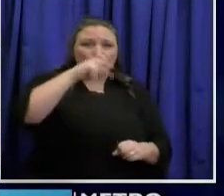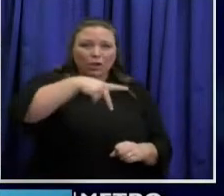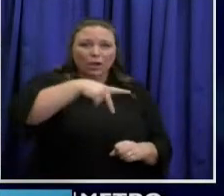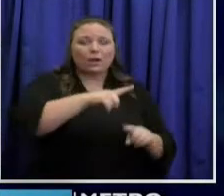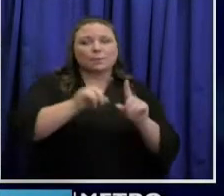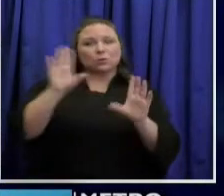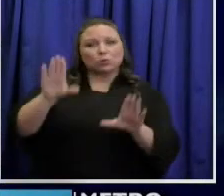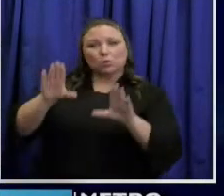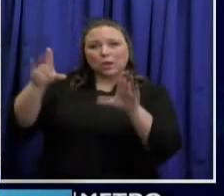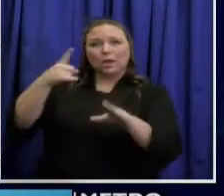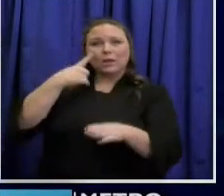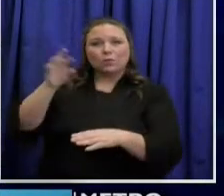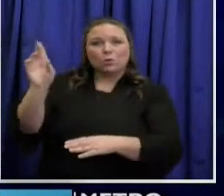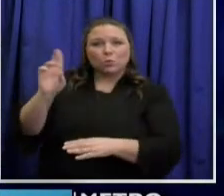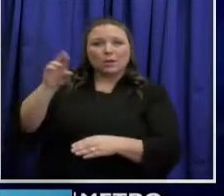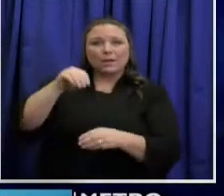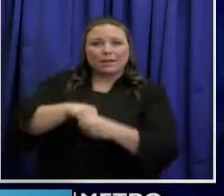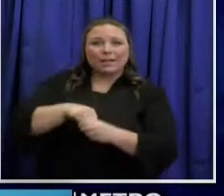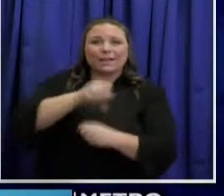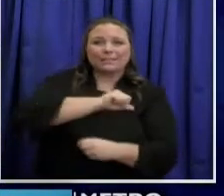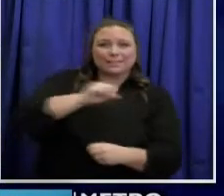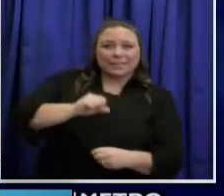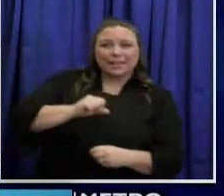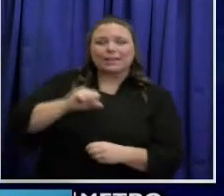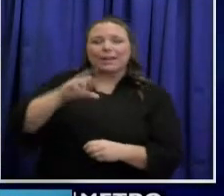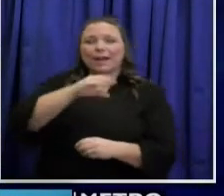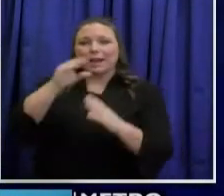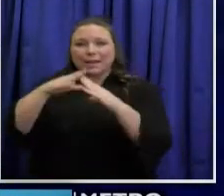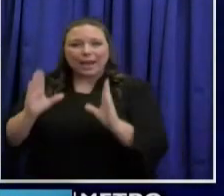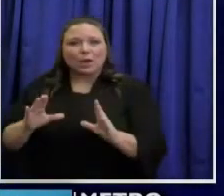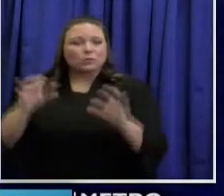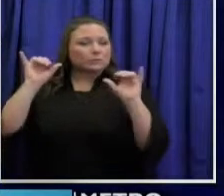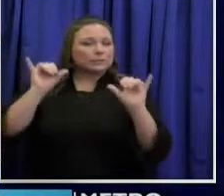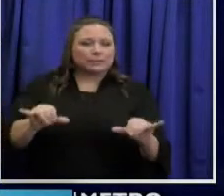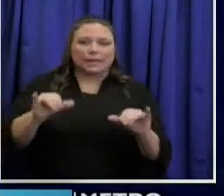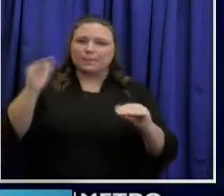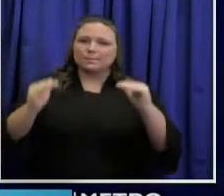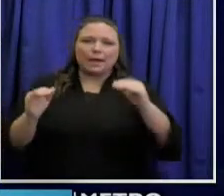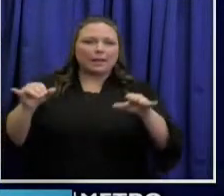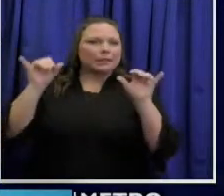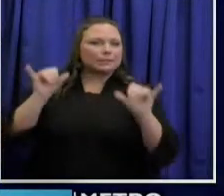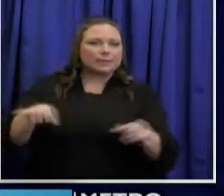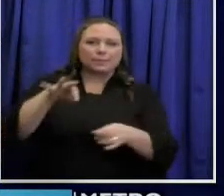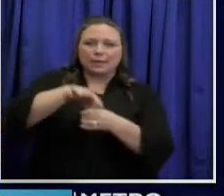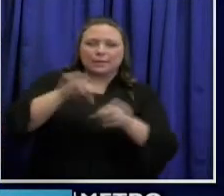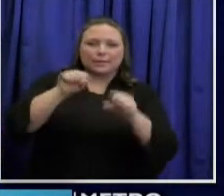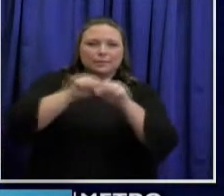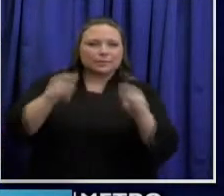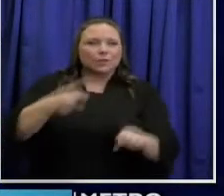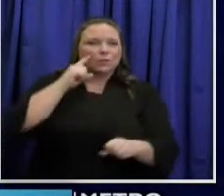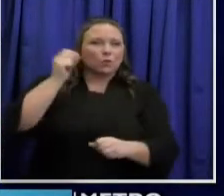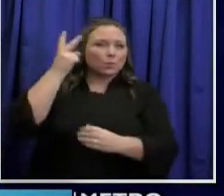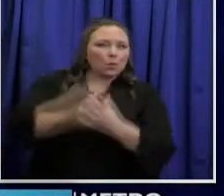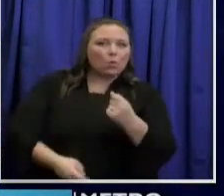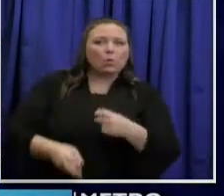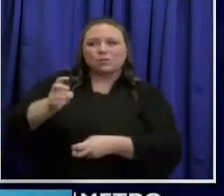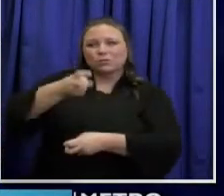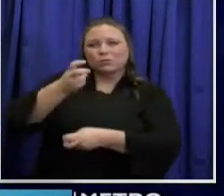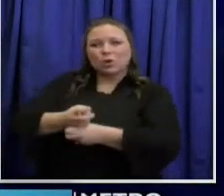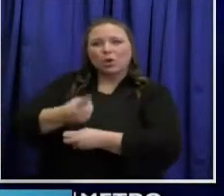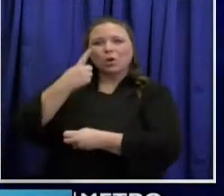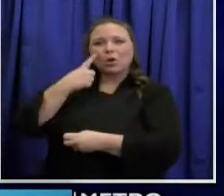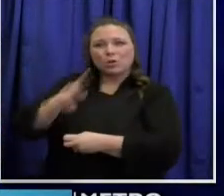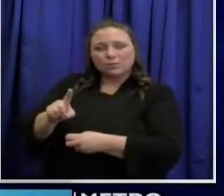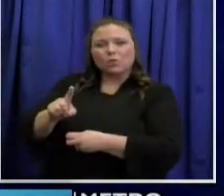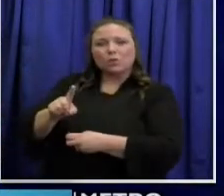Senate and the House. And it's the same ballots, same election systems that were used for both. So it's very hard for the president to question the integrity